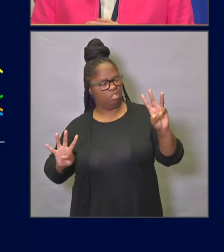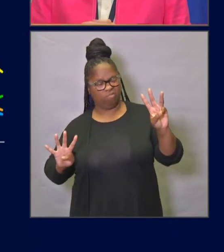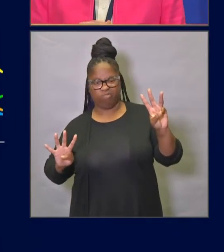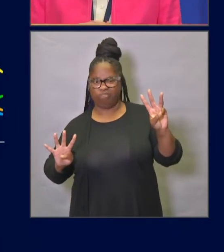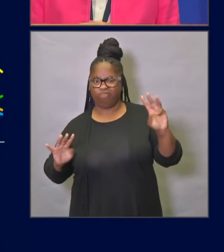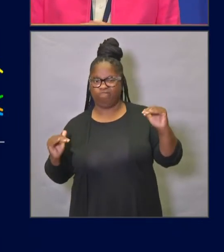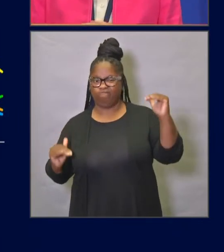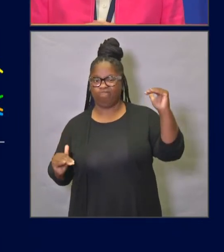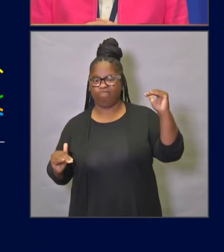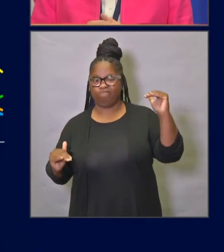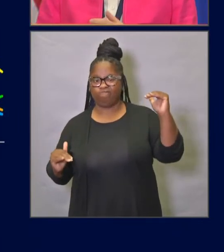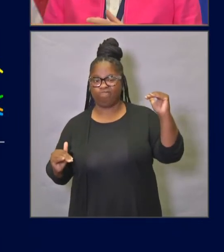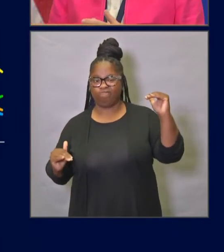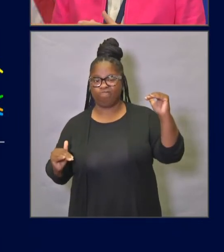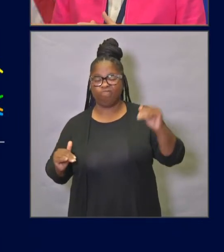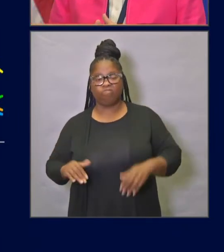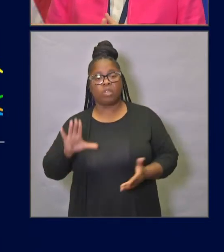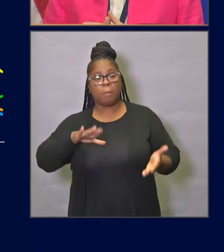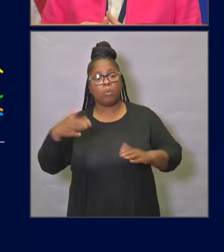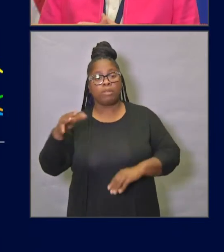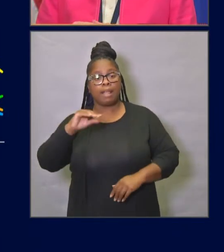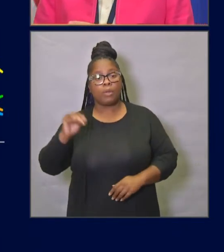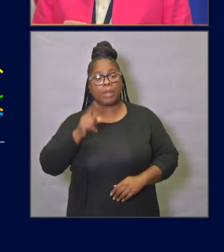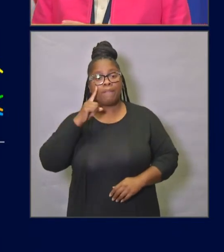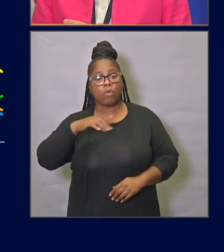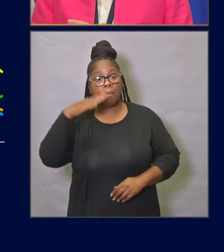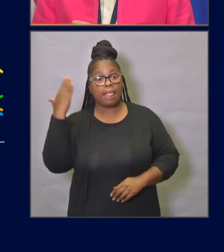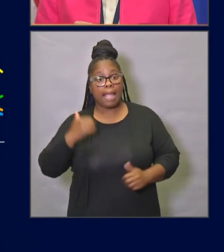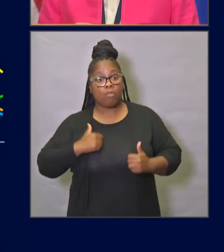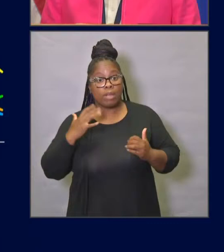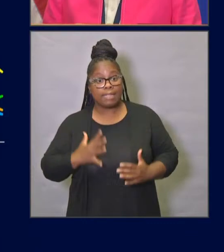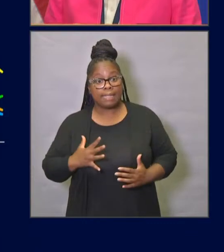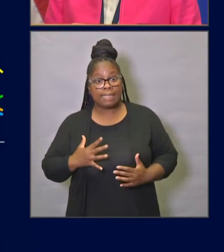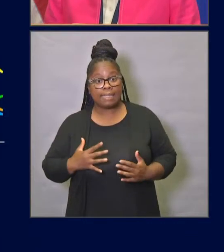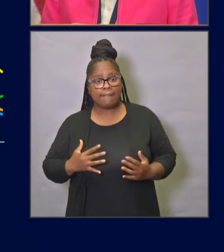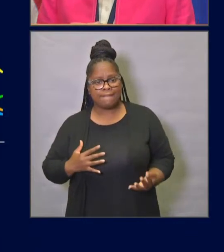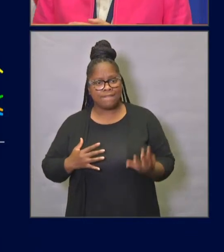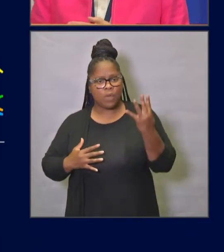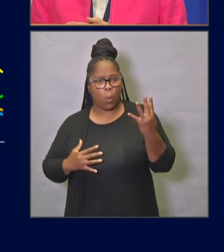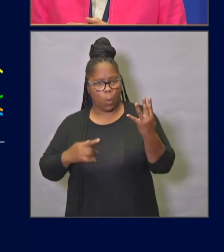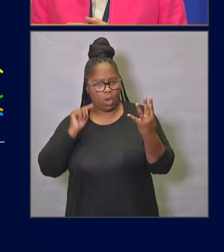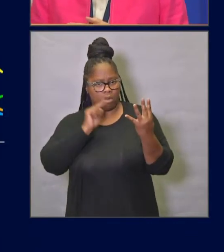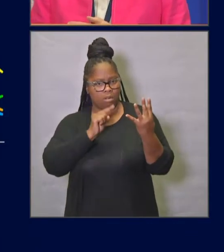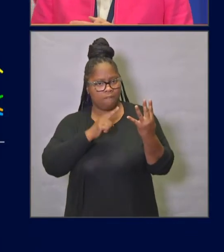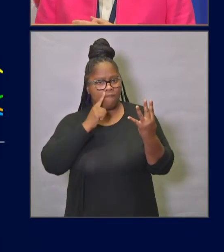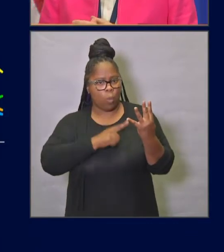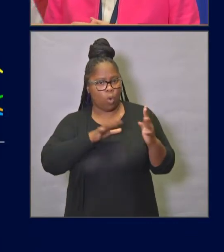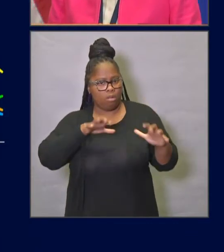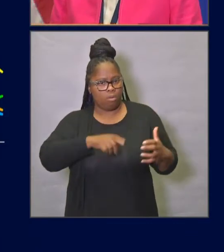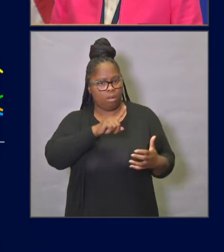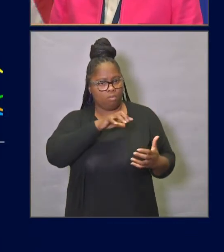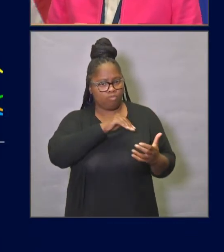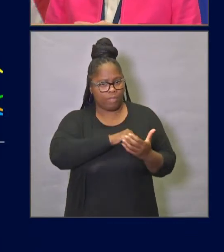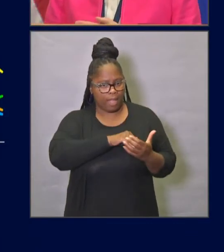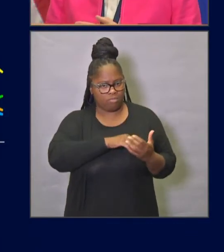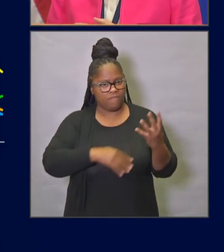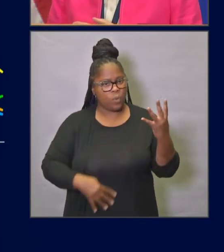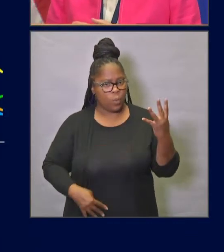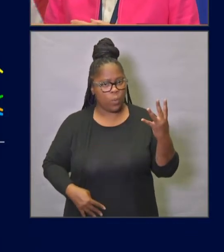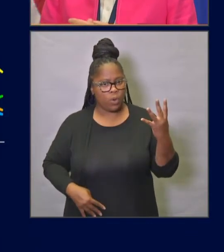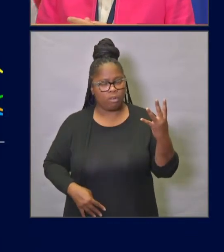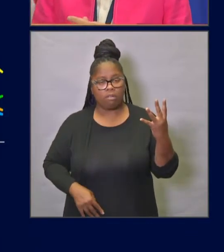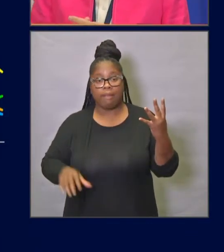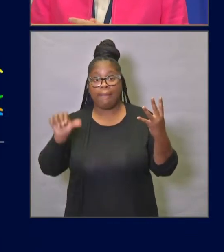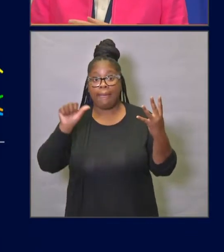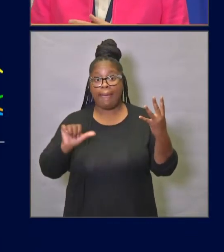100,000 people. The mortality rate amongst Black residents was 4 deaths per 100,000 people, and the mortality rate amongst